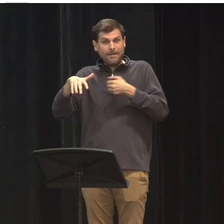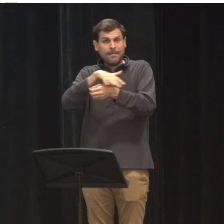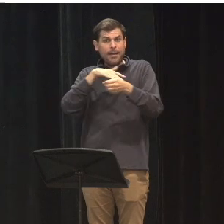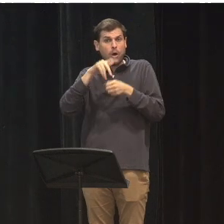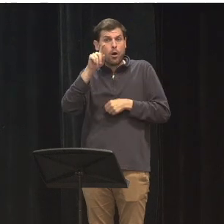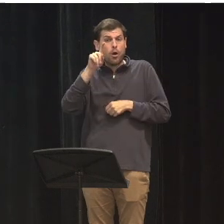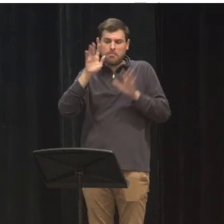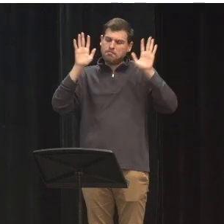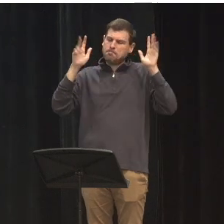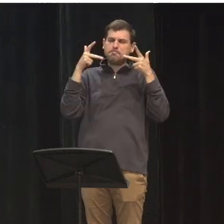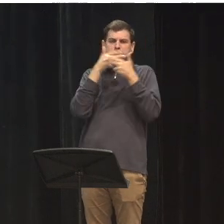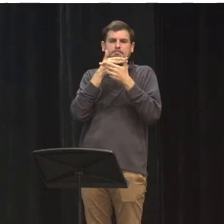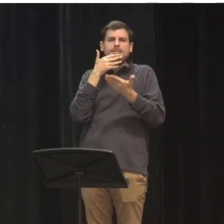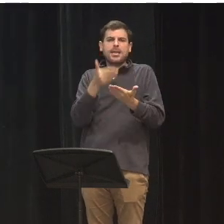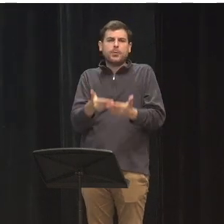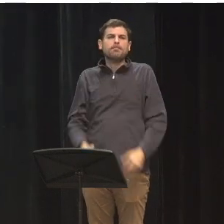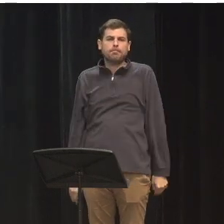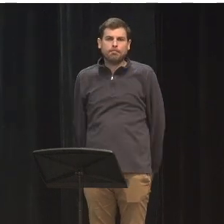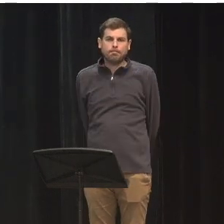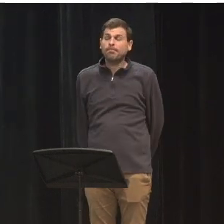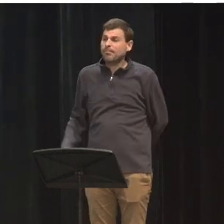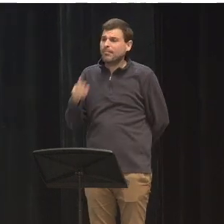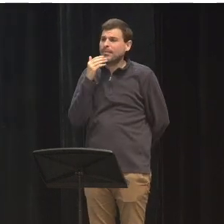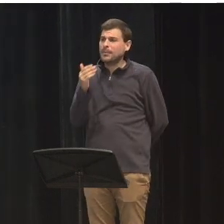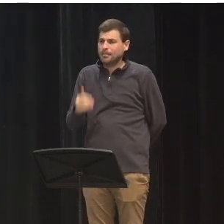Thank you. That's my comment. Thank you.